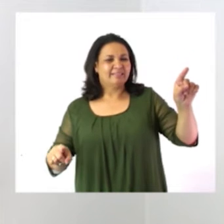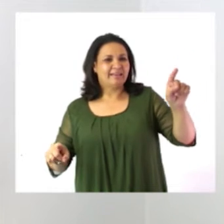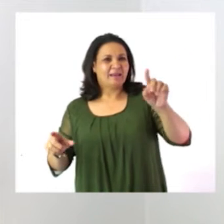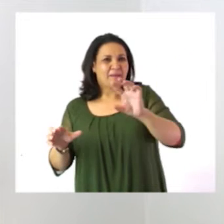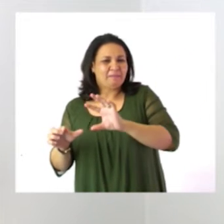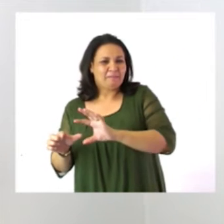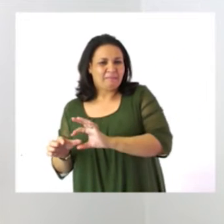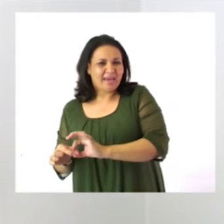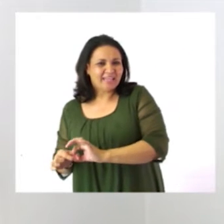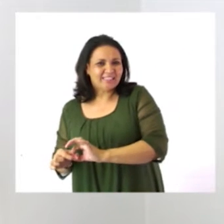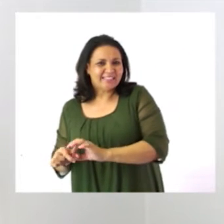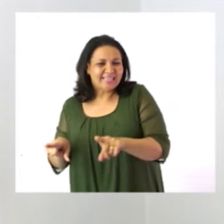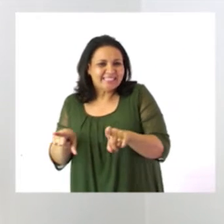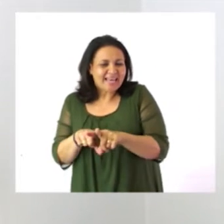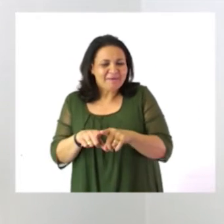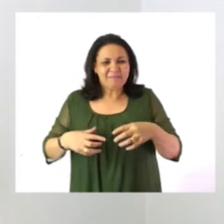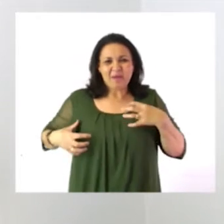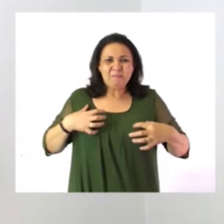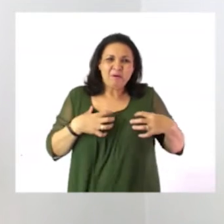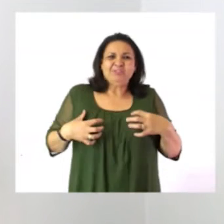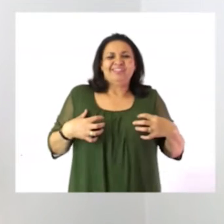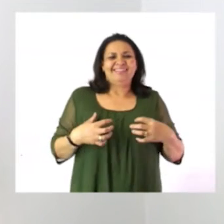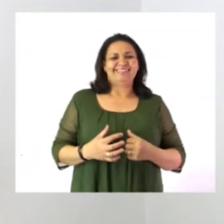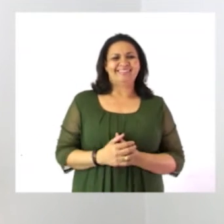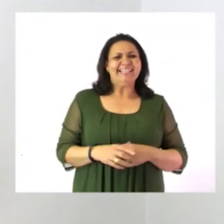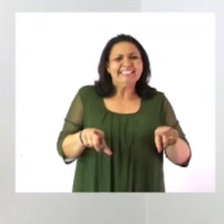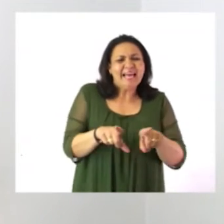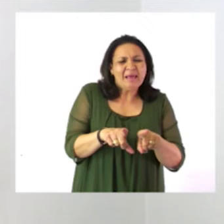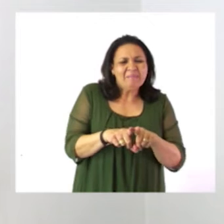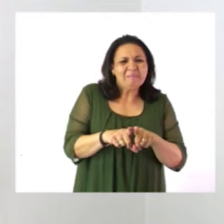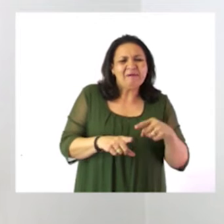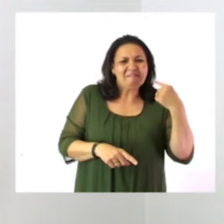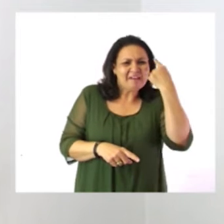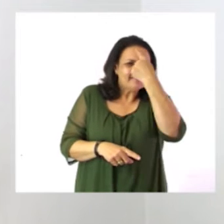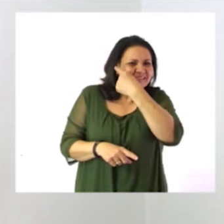You have to match the same emotions, the same faces.